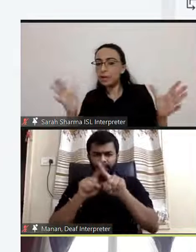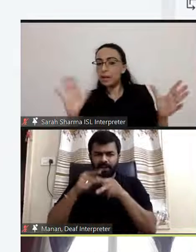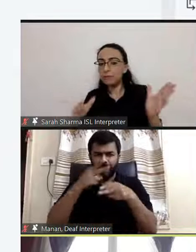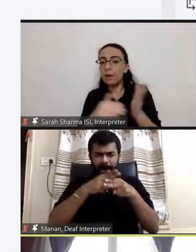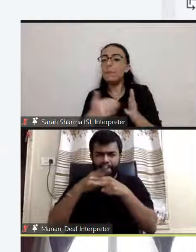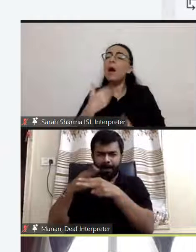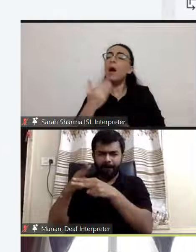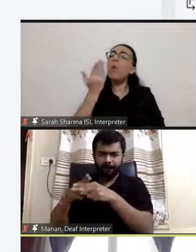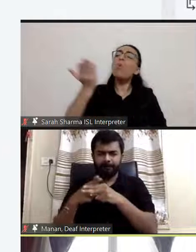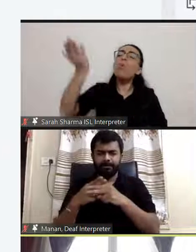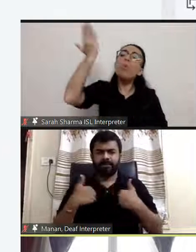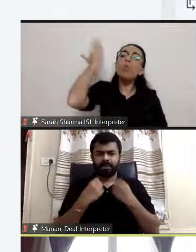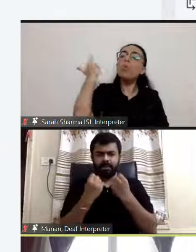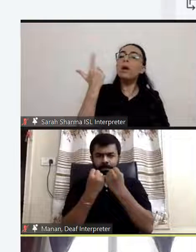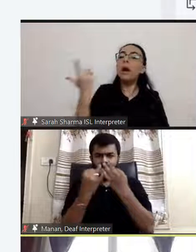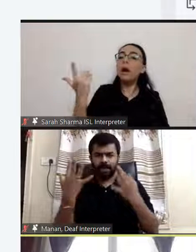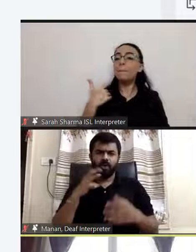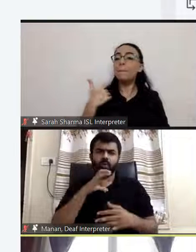healers